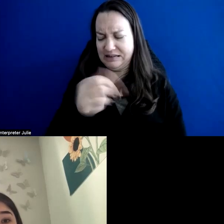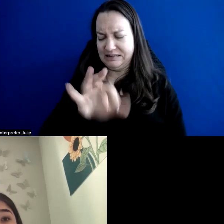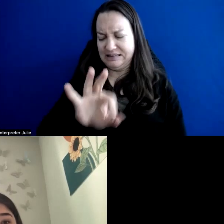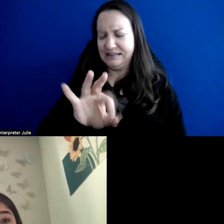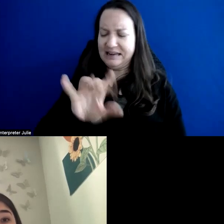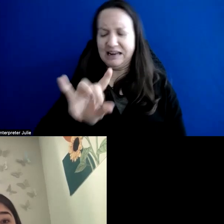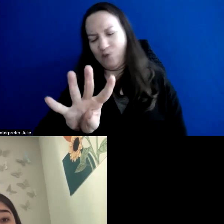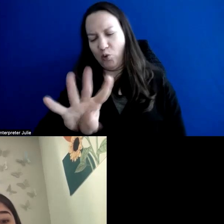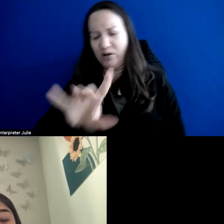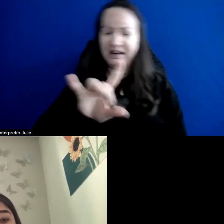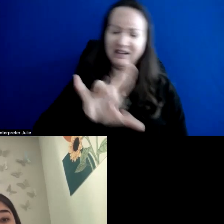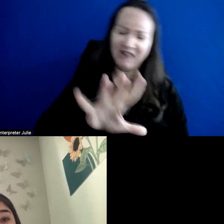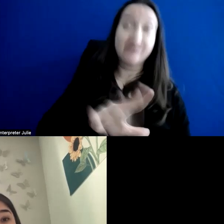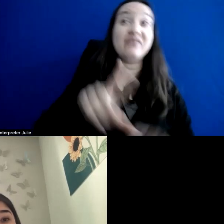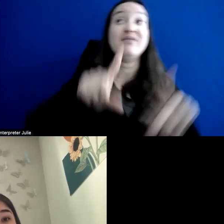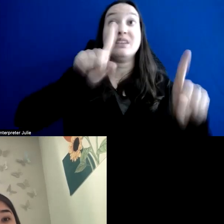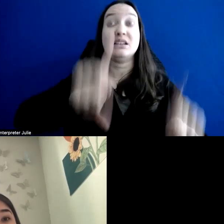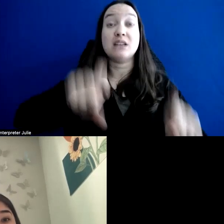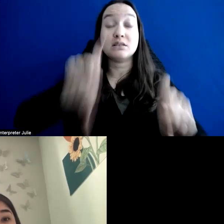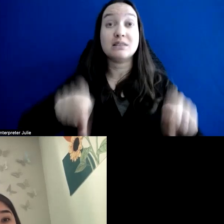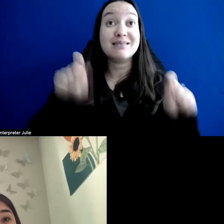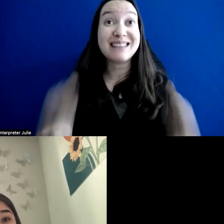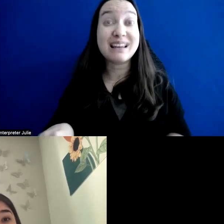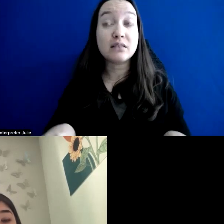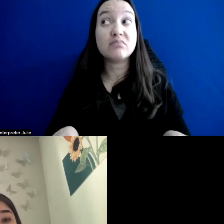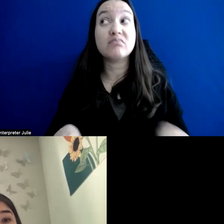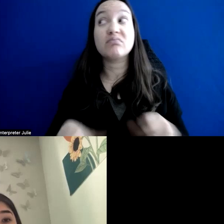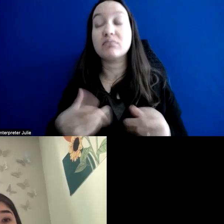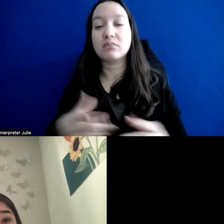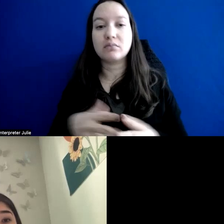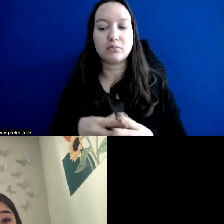1984, 85, when testing first became available.